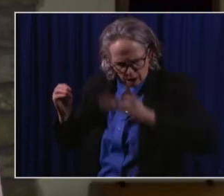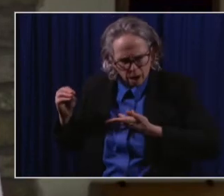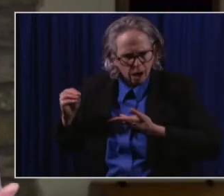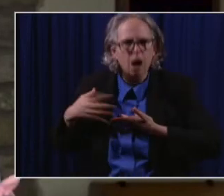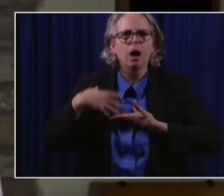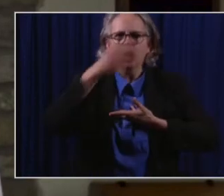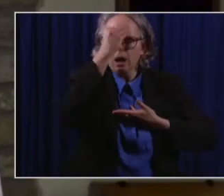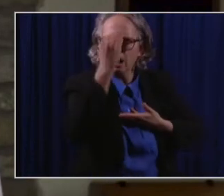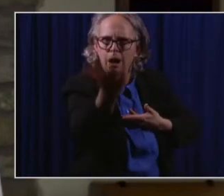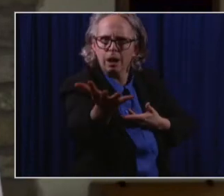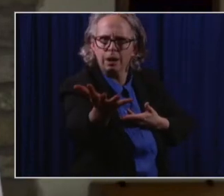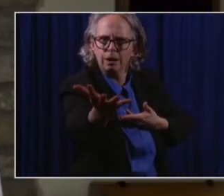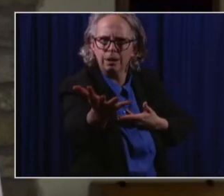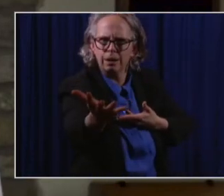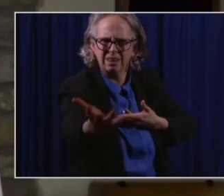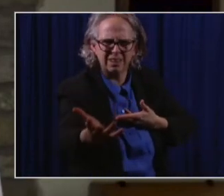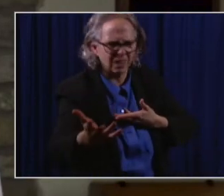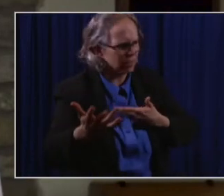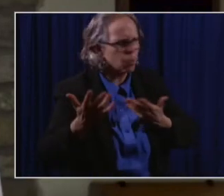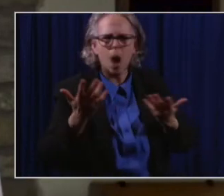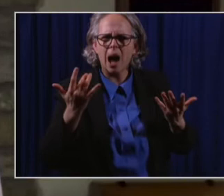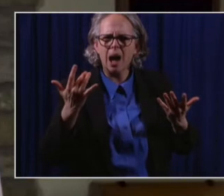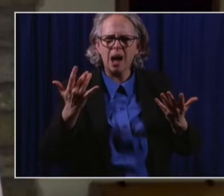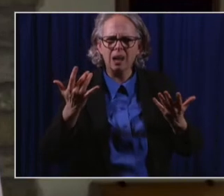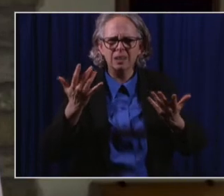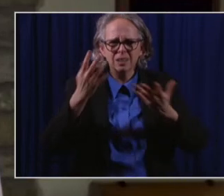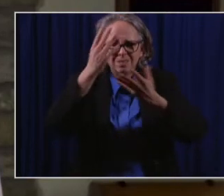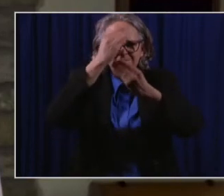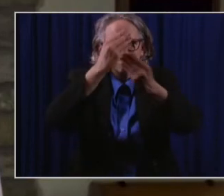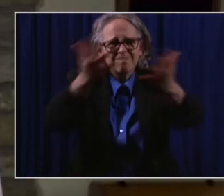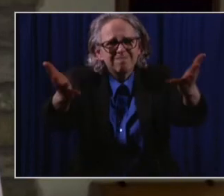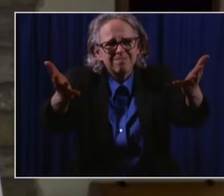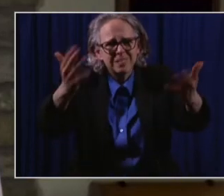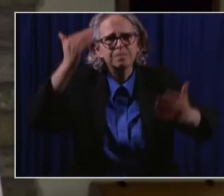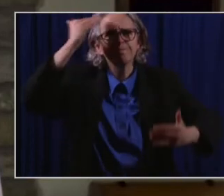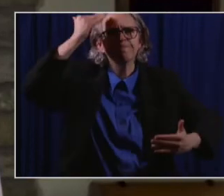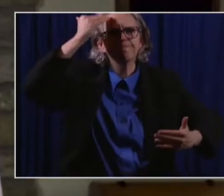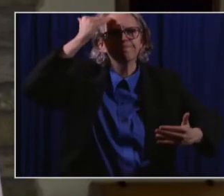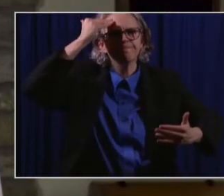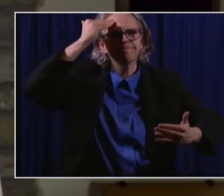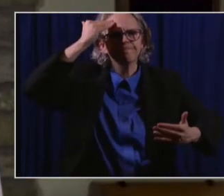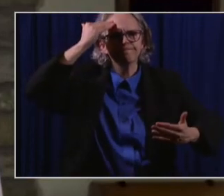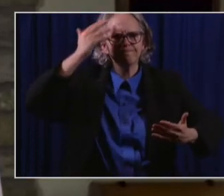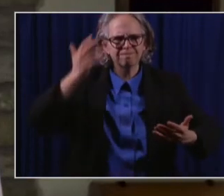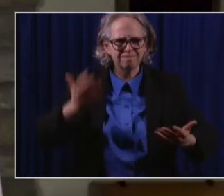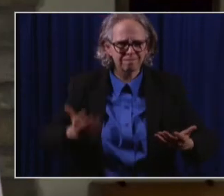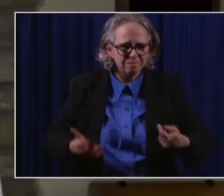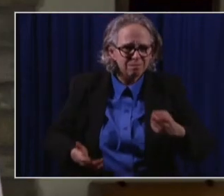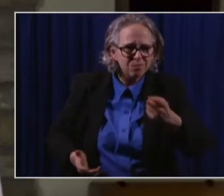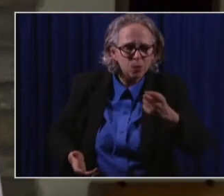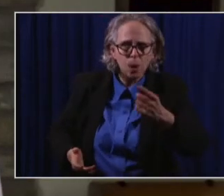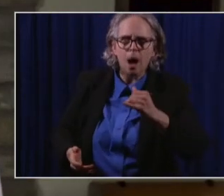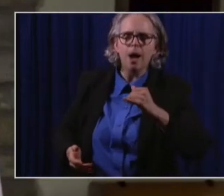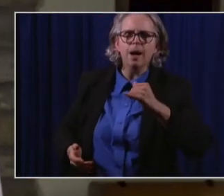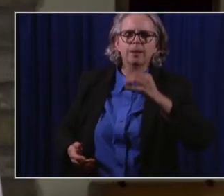we have tried to continue to, keep people informed. So we can live our lives